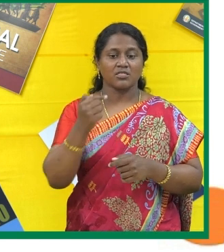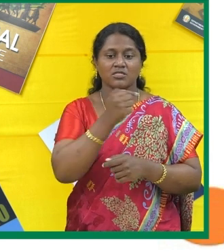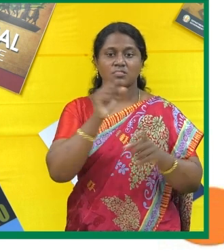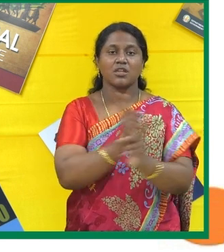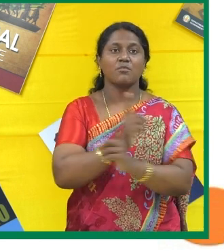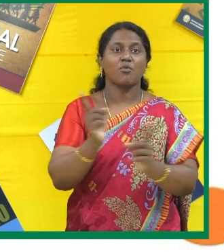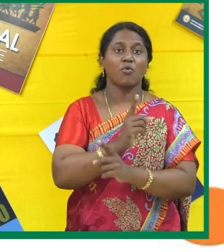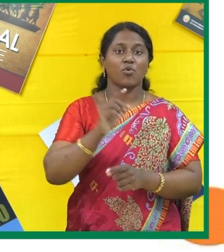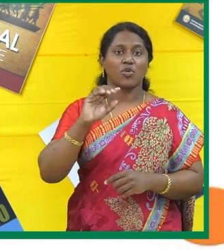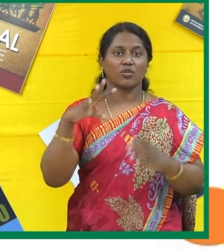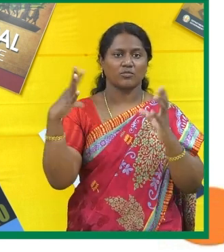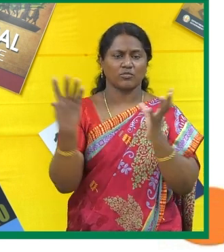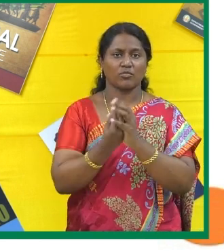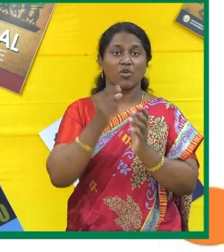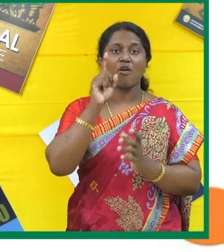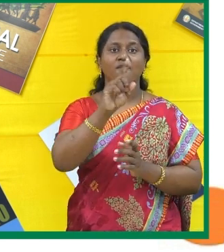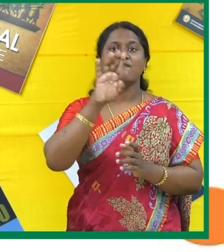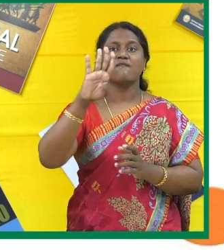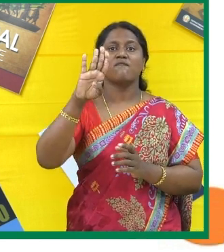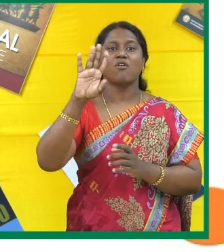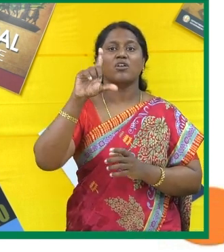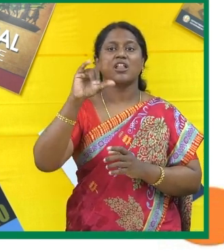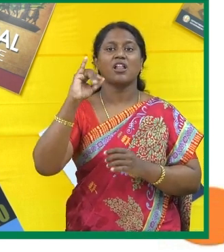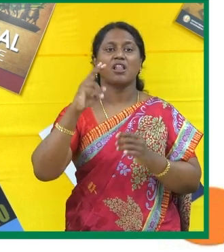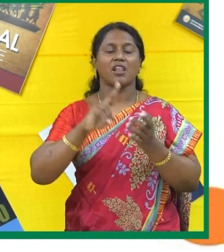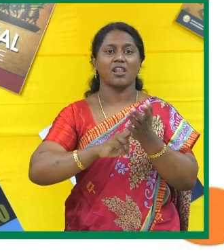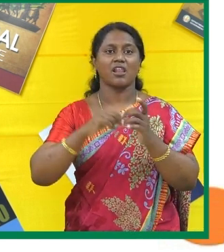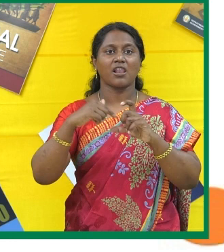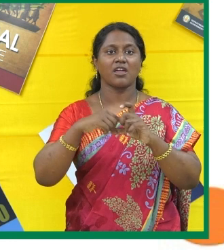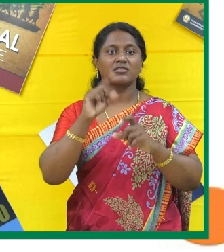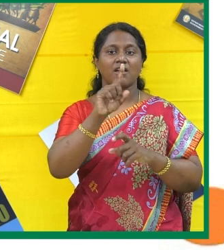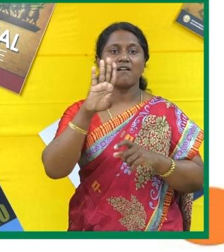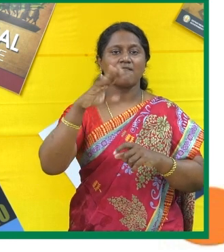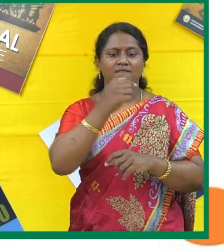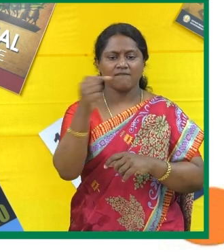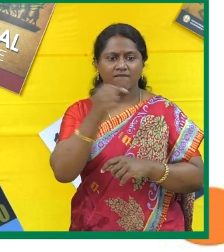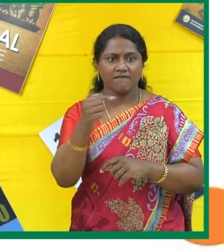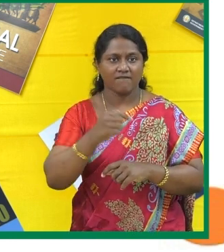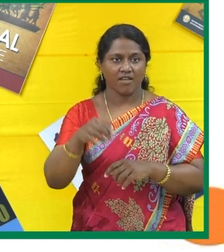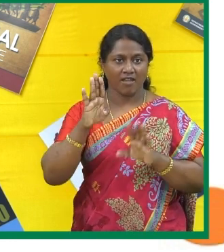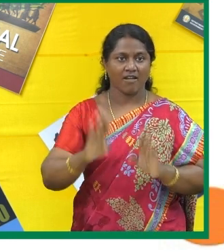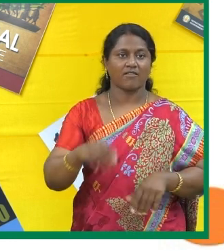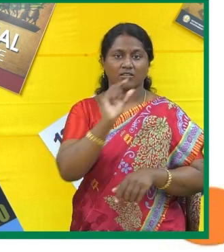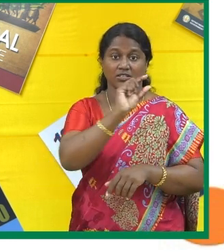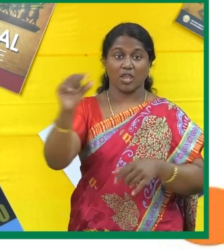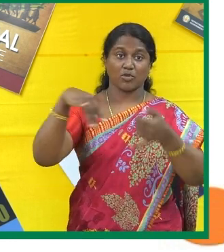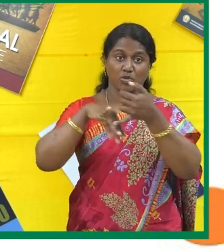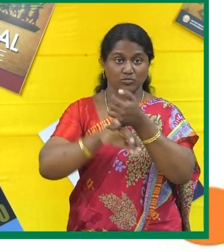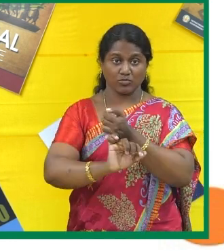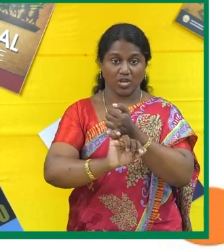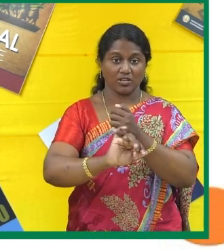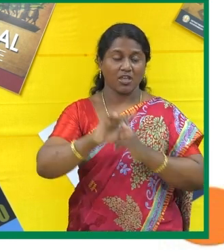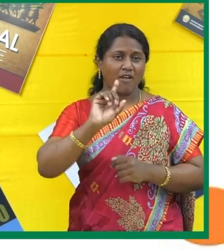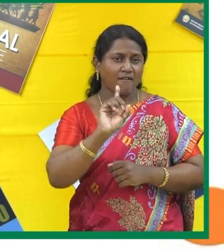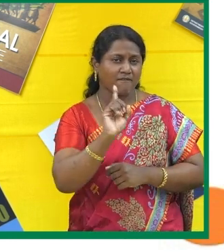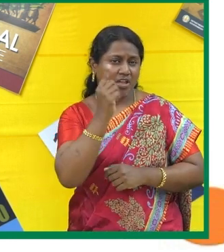has 14 lines. Any poem with 14 lines, here 1 to 8 line octave.